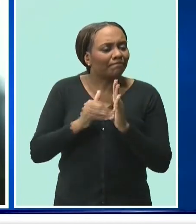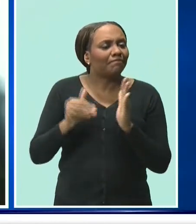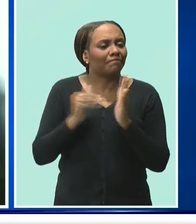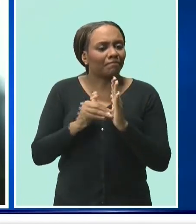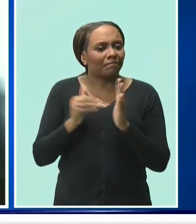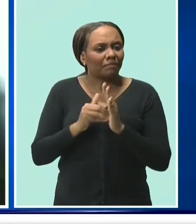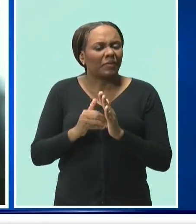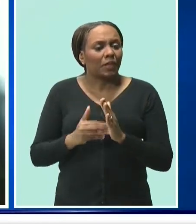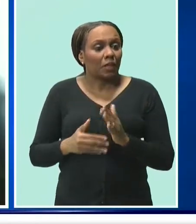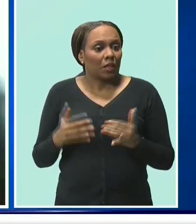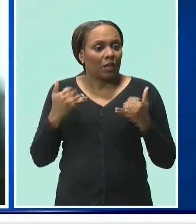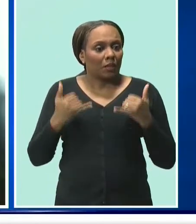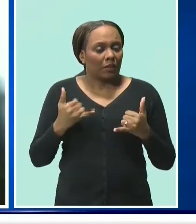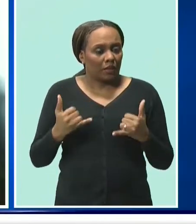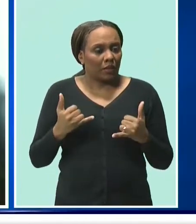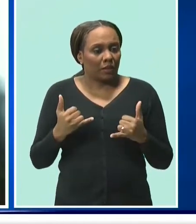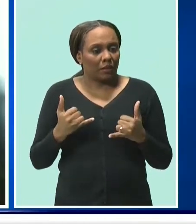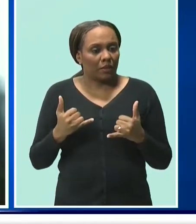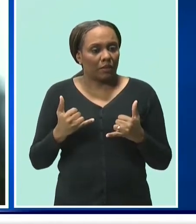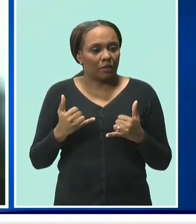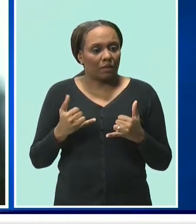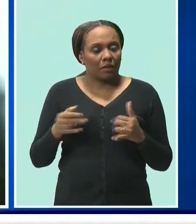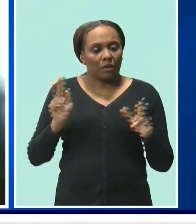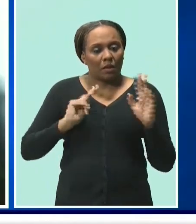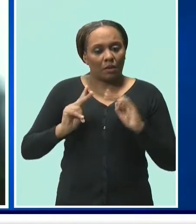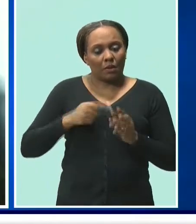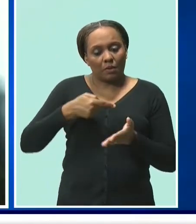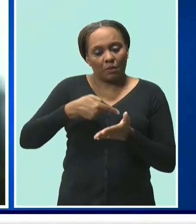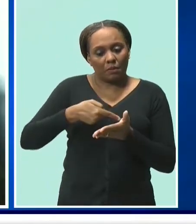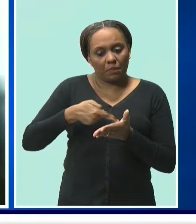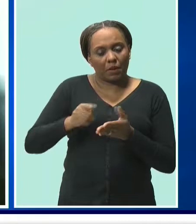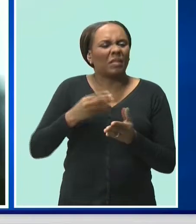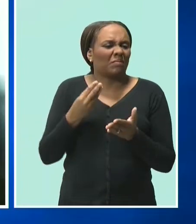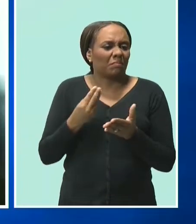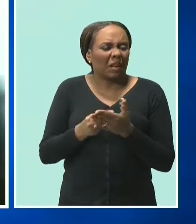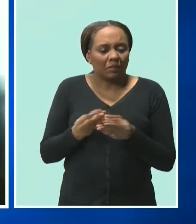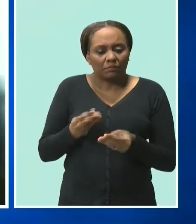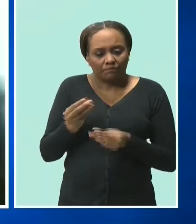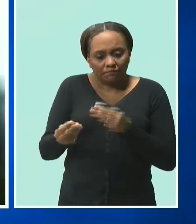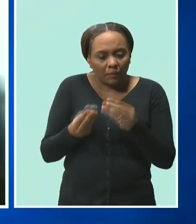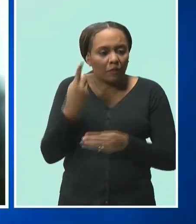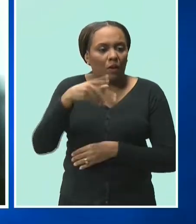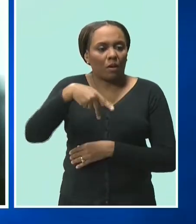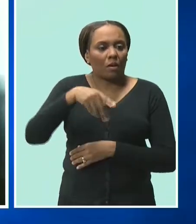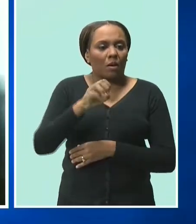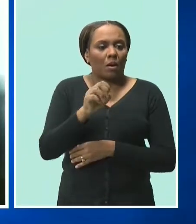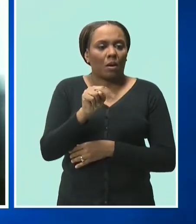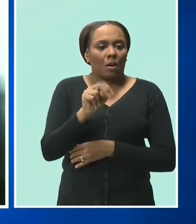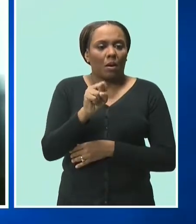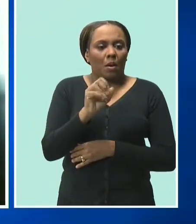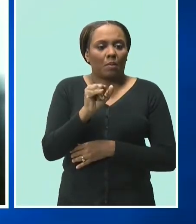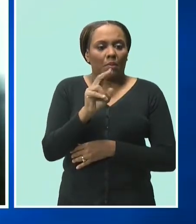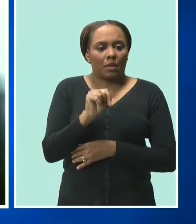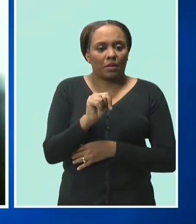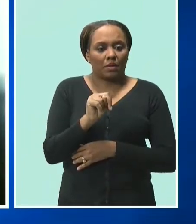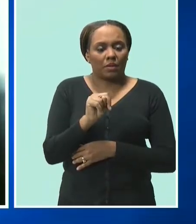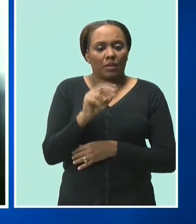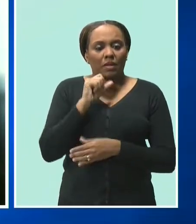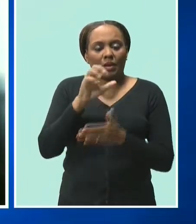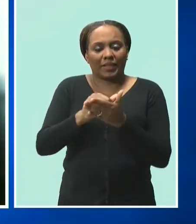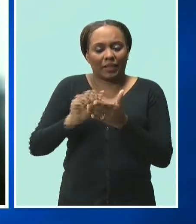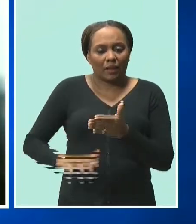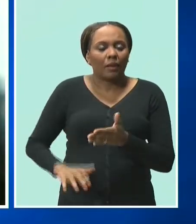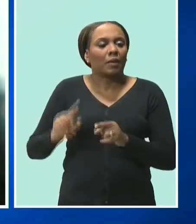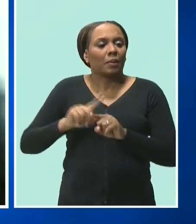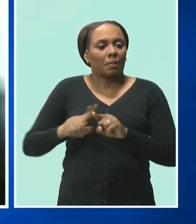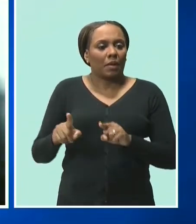where contributions to pension schemes are no longer deductible, but they're still taxed on retirement. And